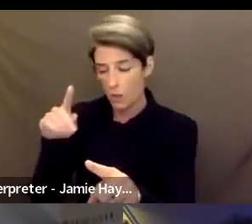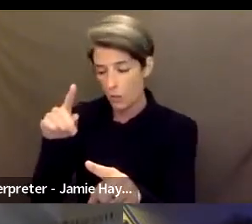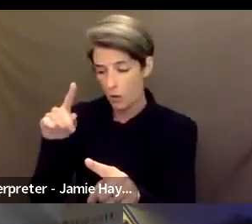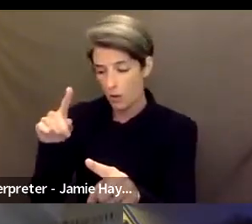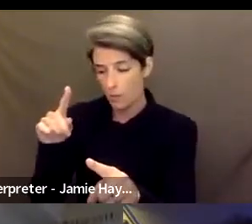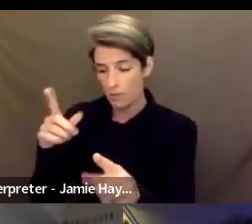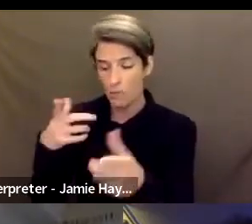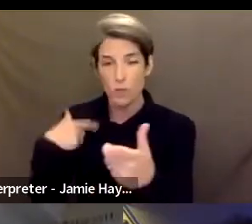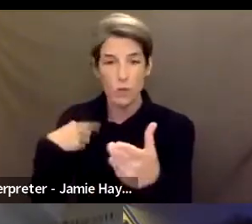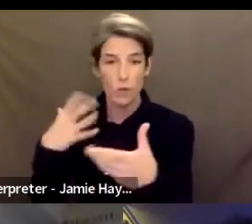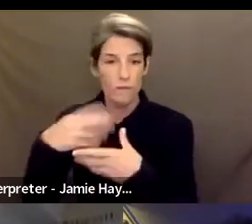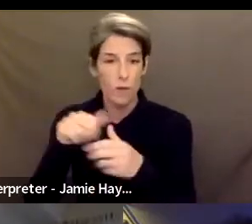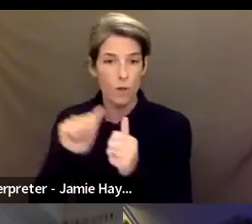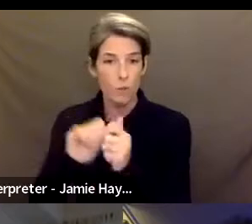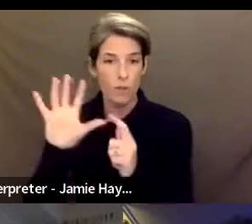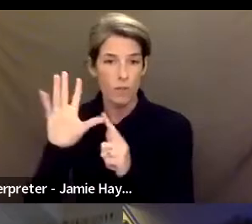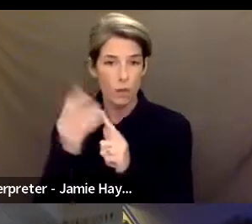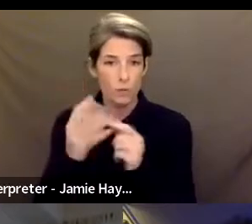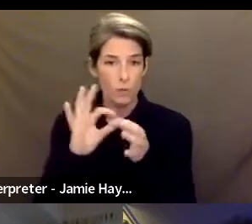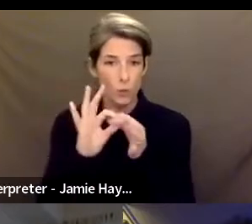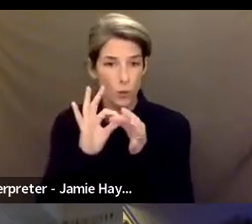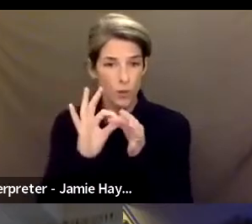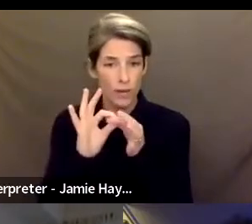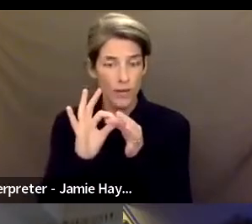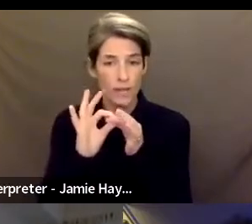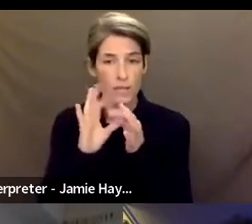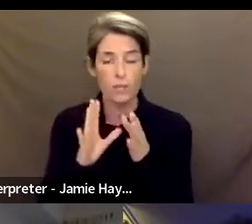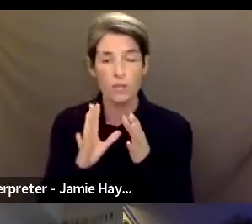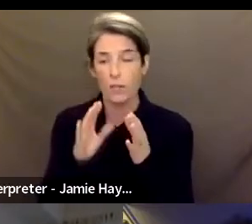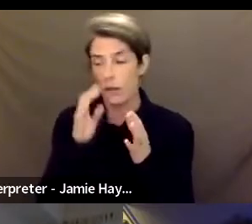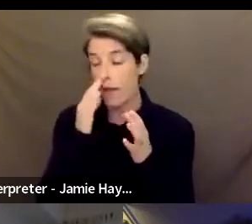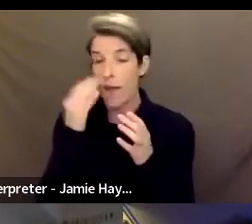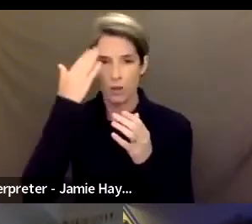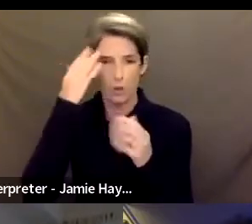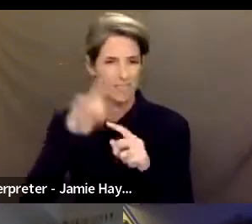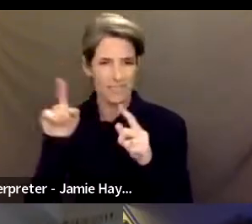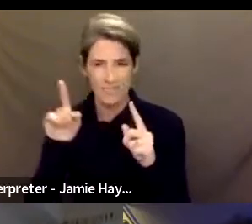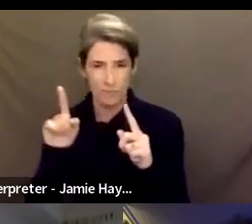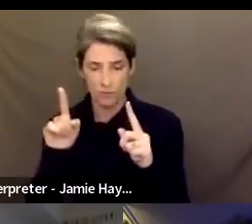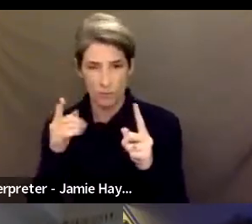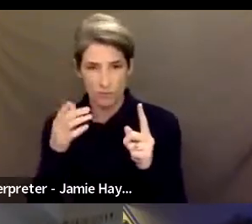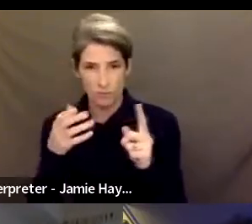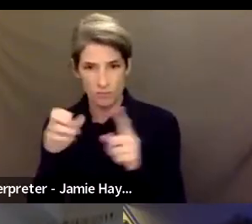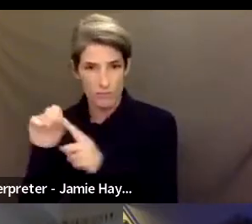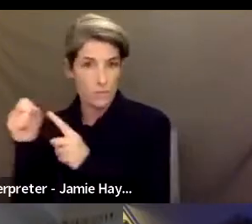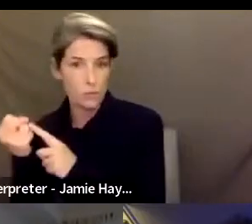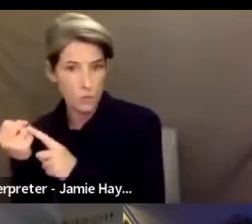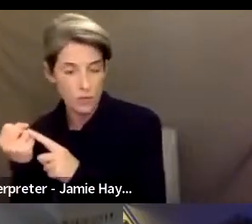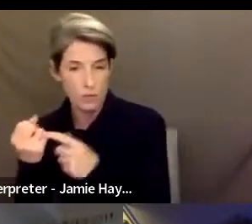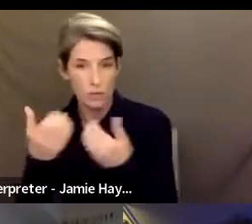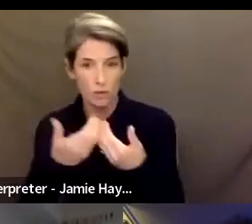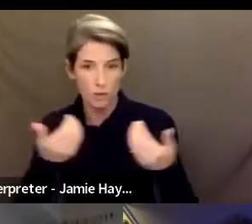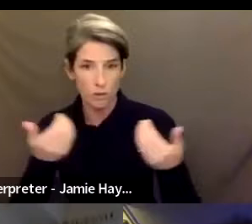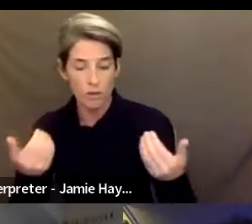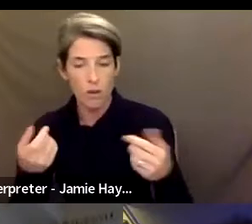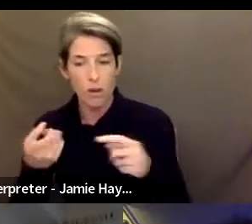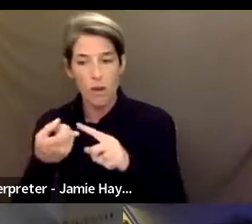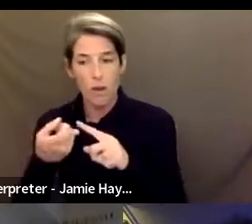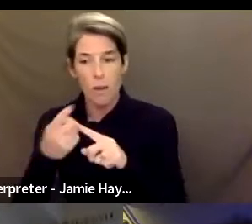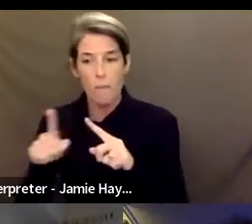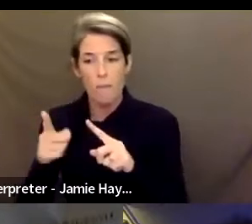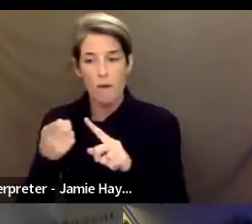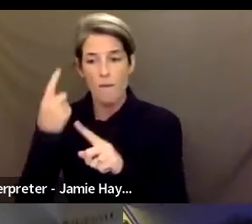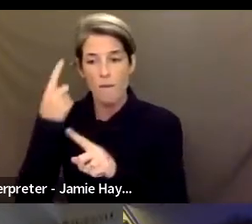cultural coordination, I think I know it's in a different way, but how for equitable casting, or